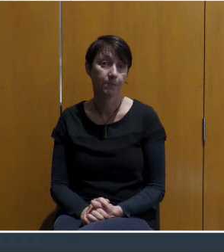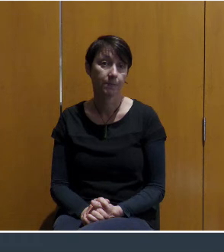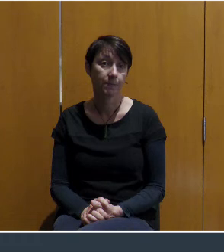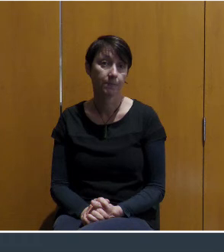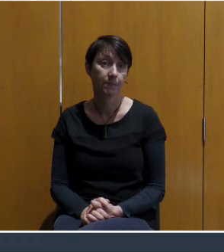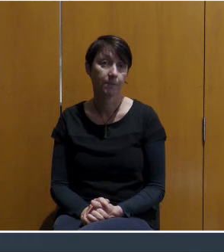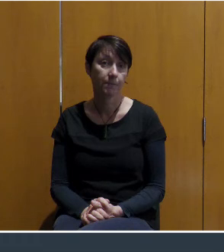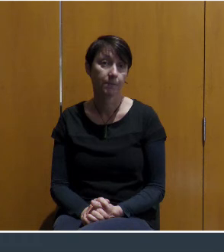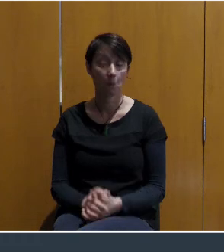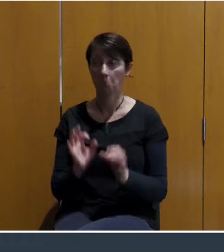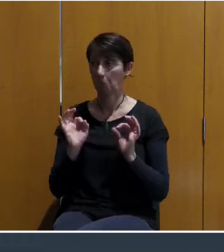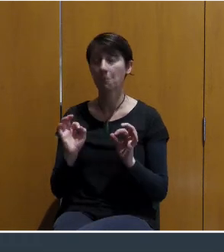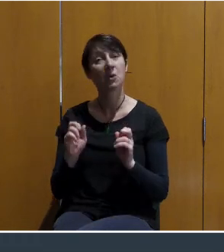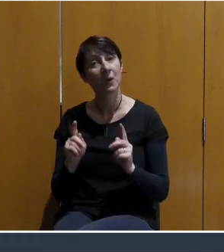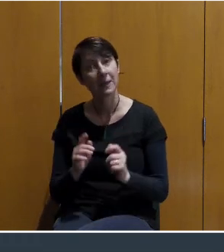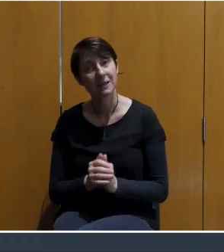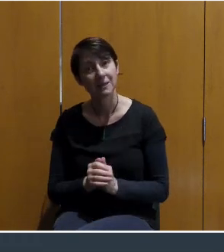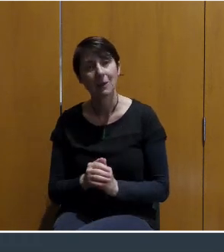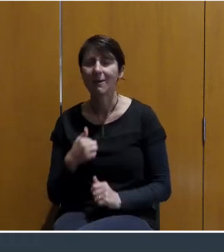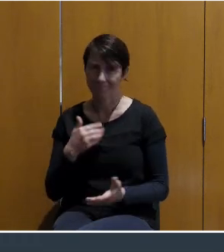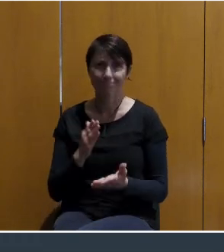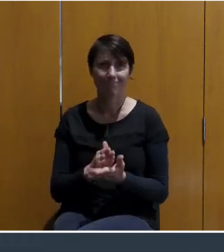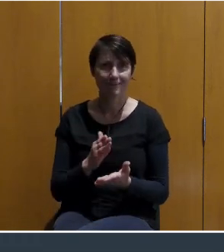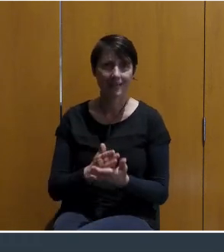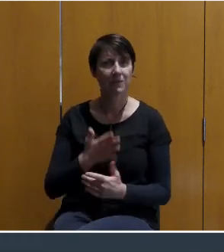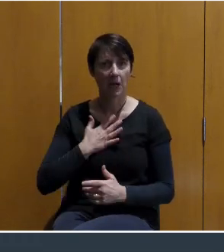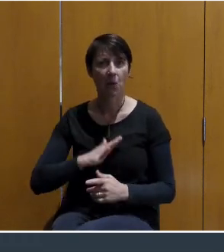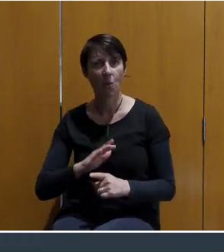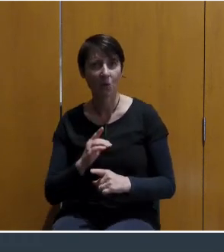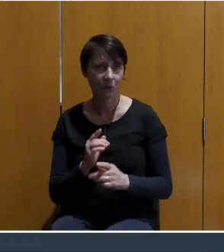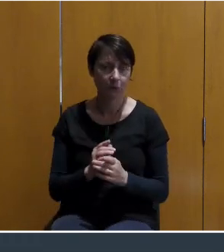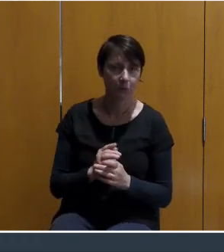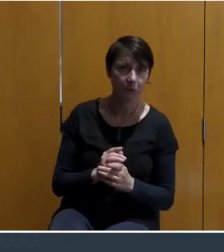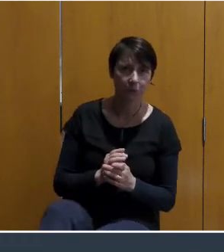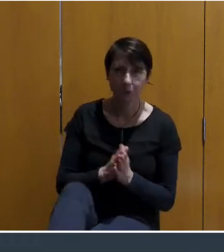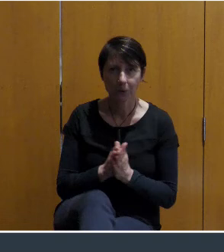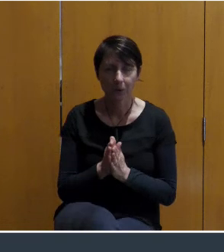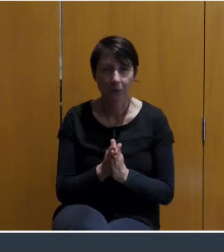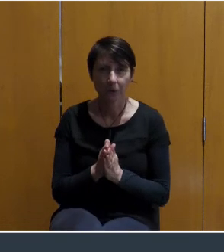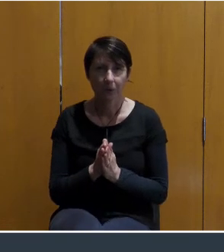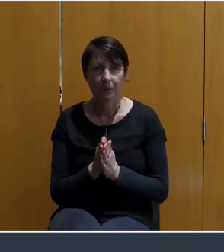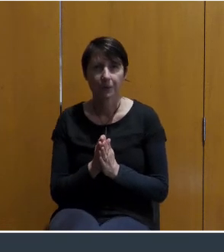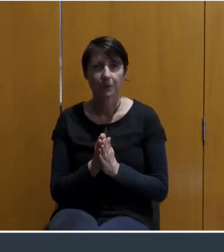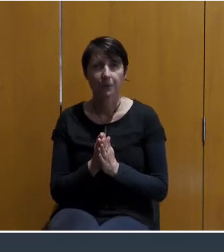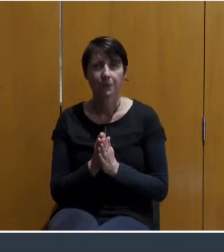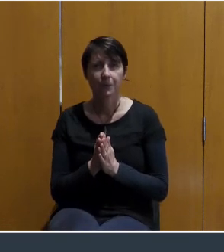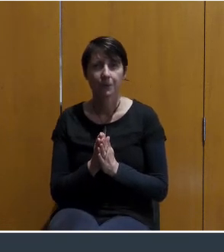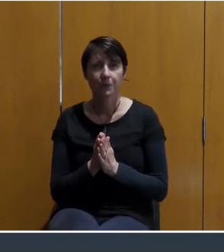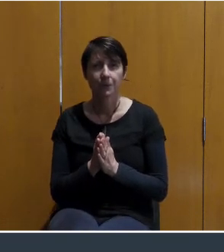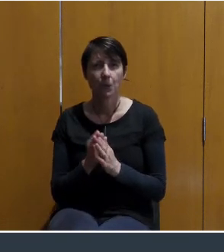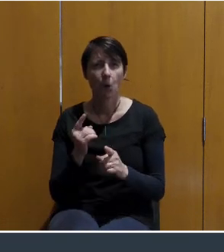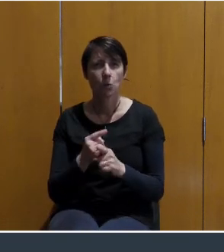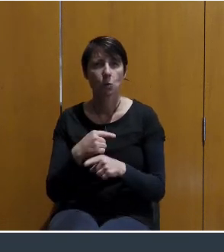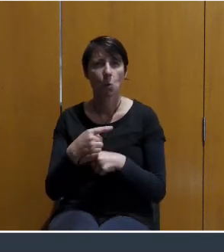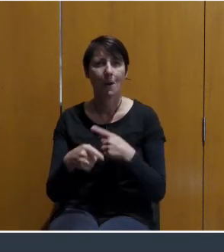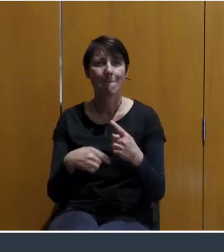Super. Okay. Well, I definitely would like to talk a bit more, and keen also after this if there are opportunities to discuss how